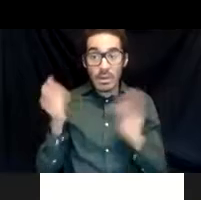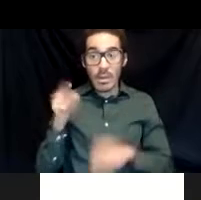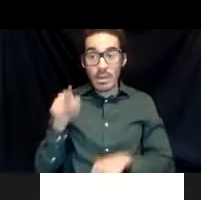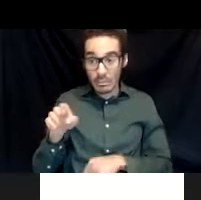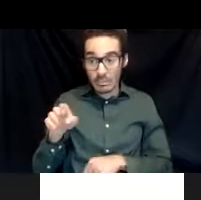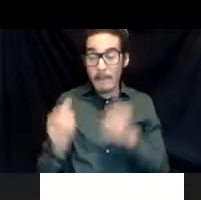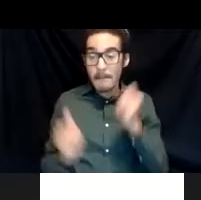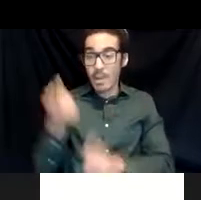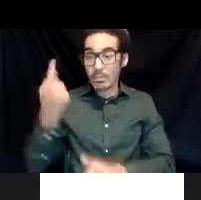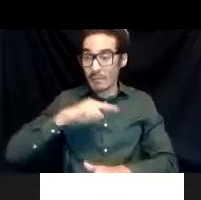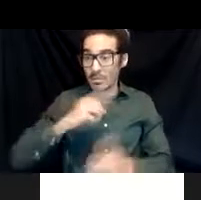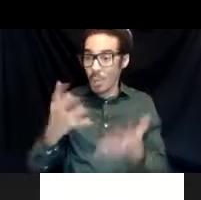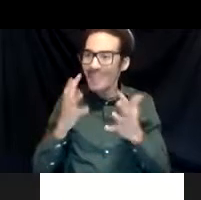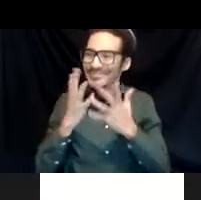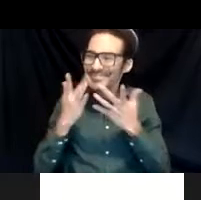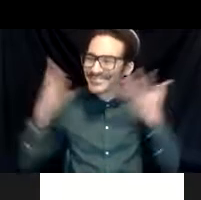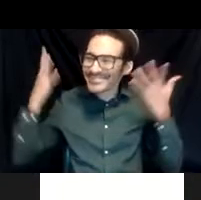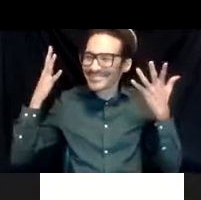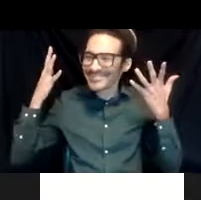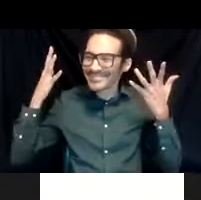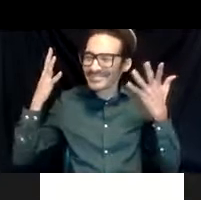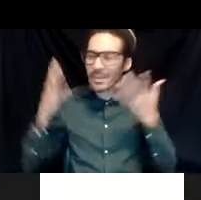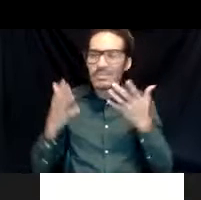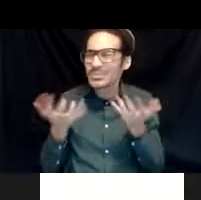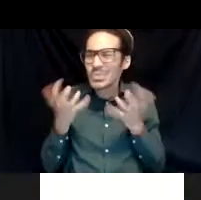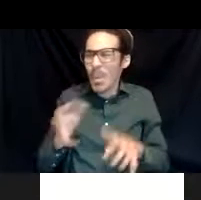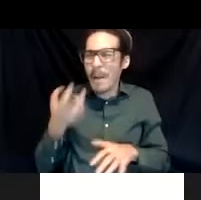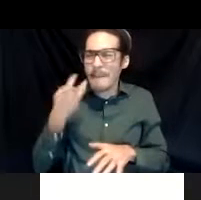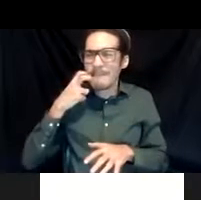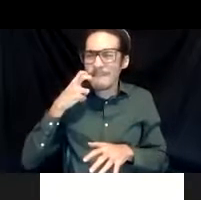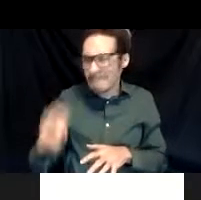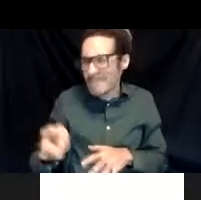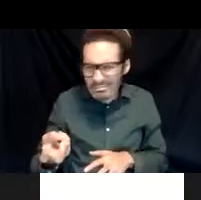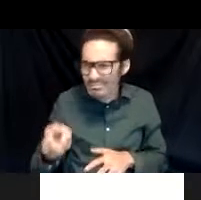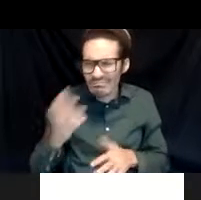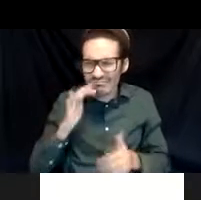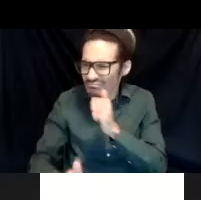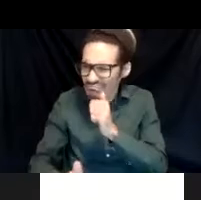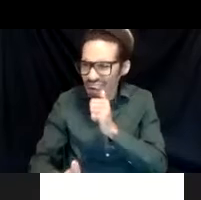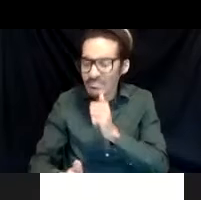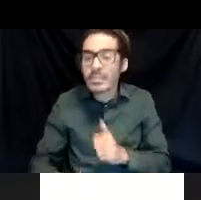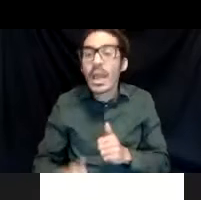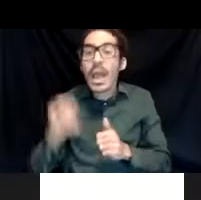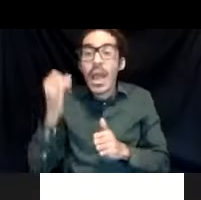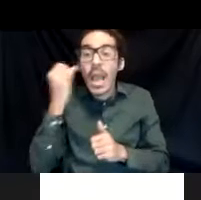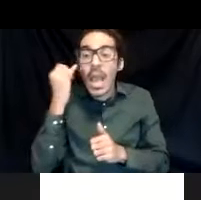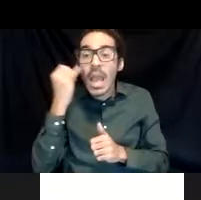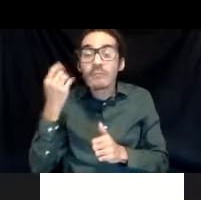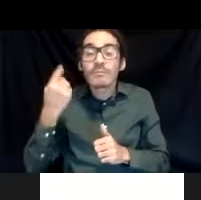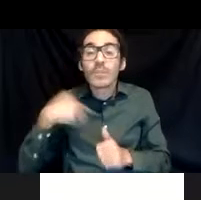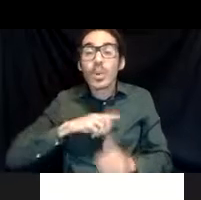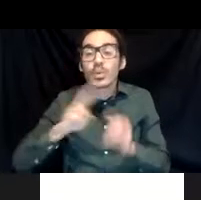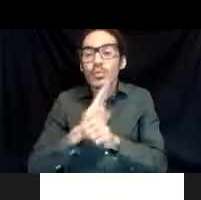most of us want to be friendly. Nobody wants to be mean. But I think if we're going to really use that word